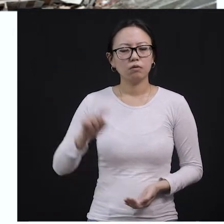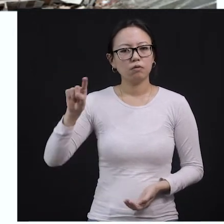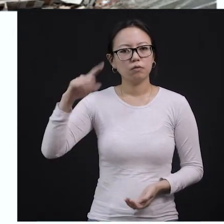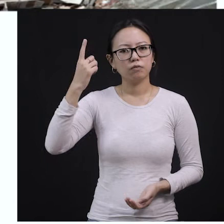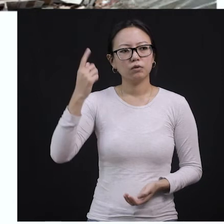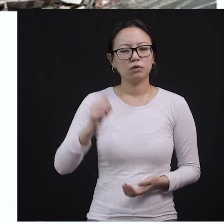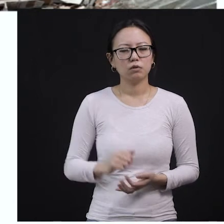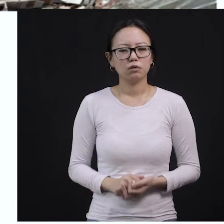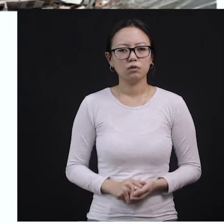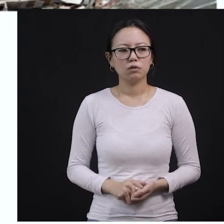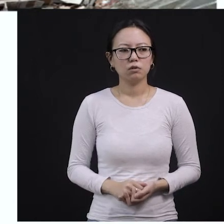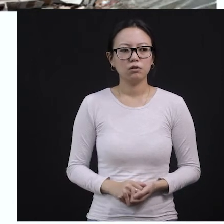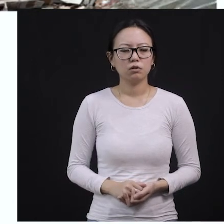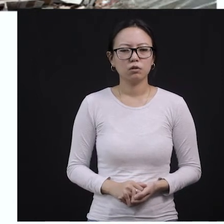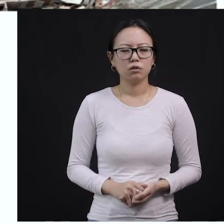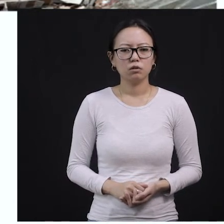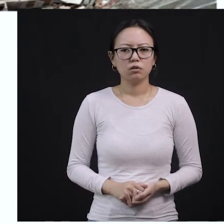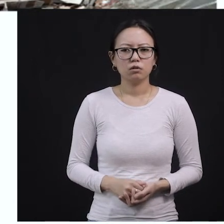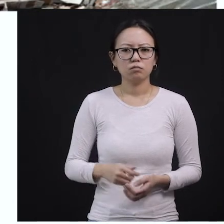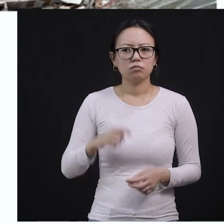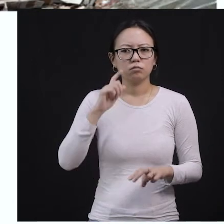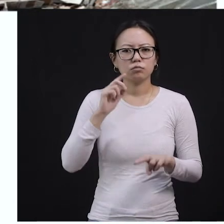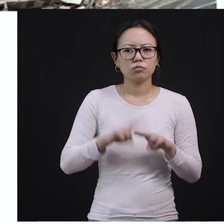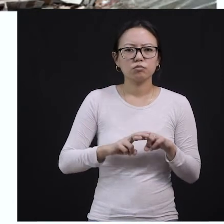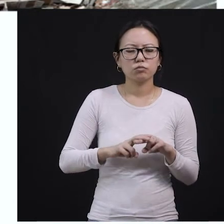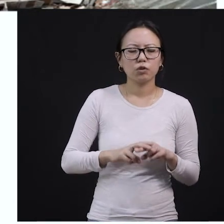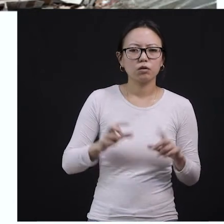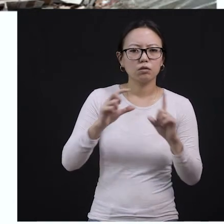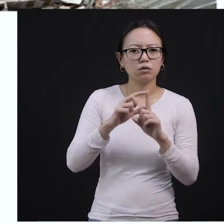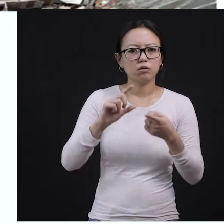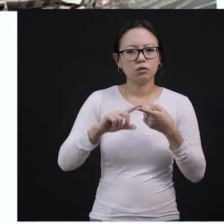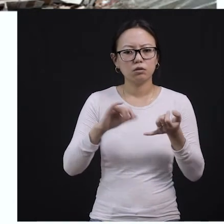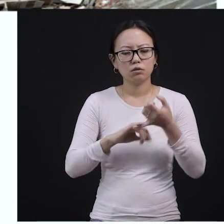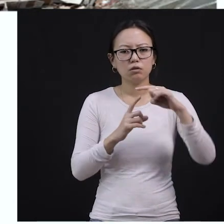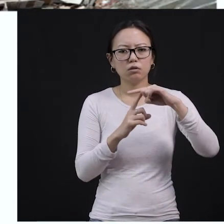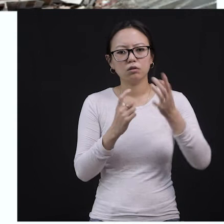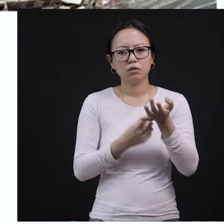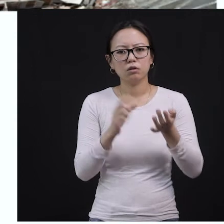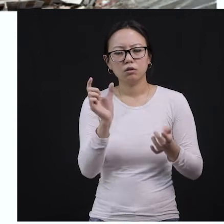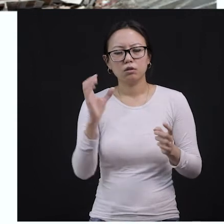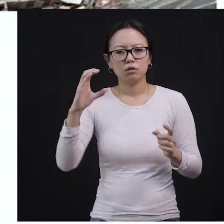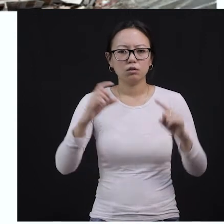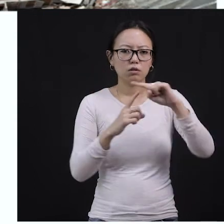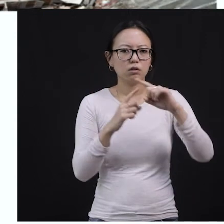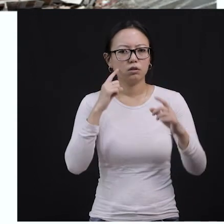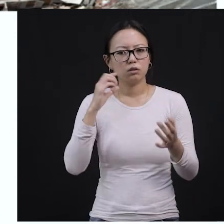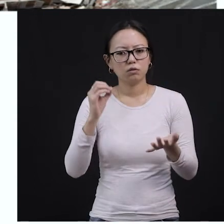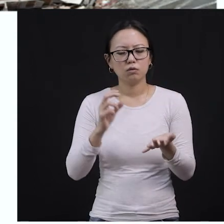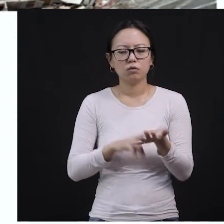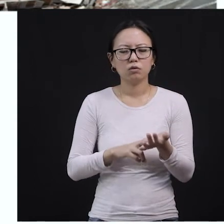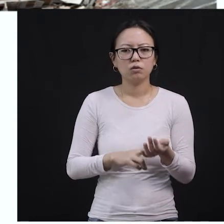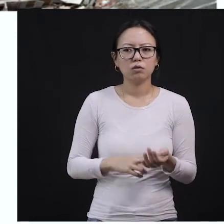one, humanitarian. Whenever a destruction occurs, we used to face great loss